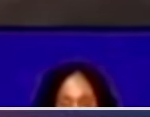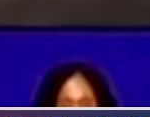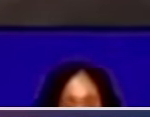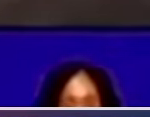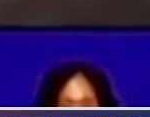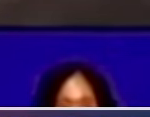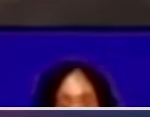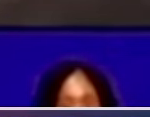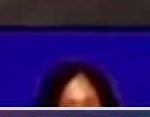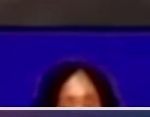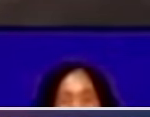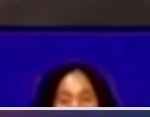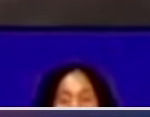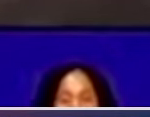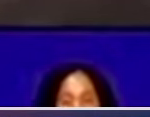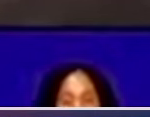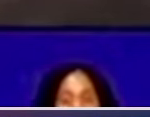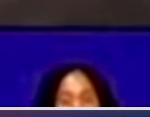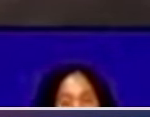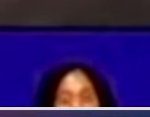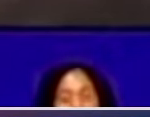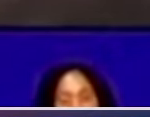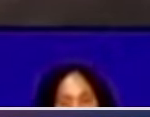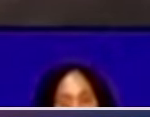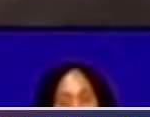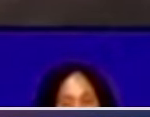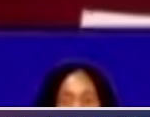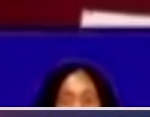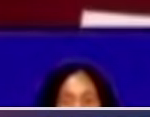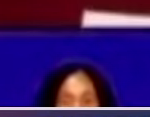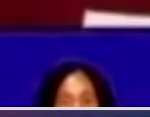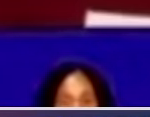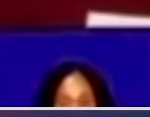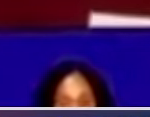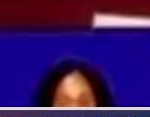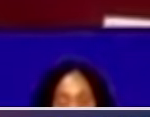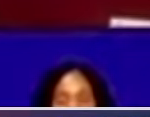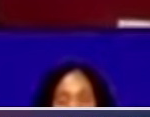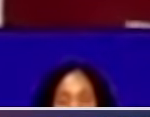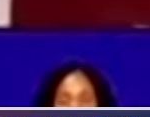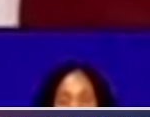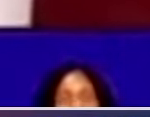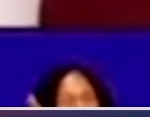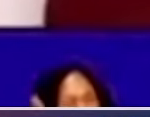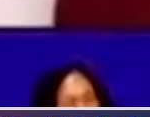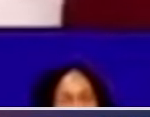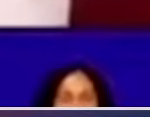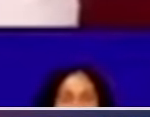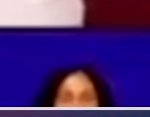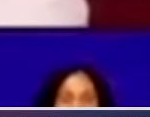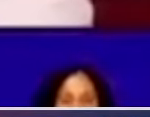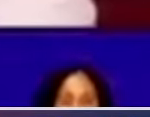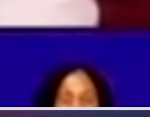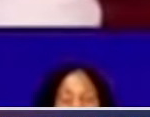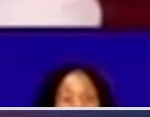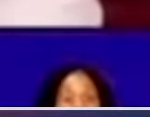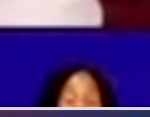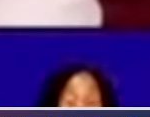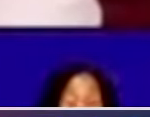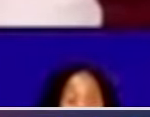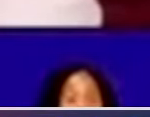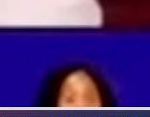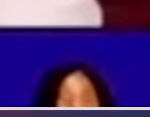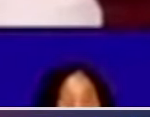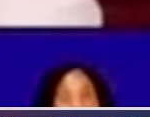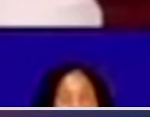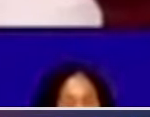through your own reforms in this House. I assure you, as I've done on many times before, that you will find a huge deal